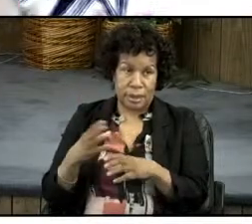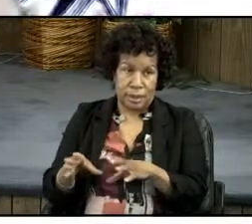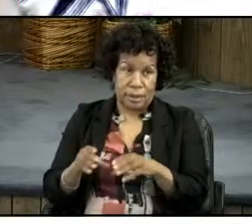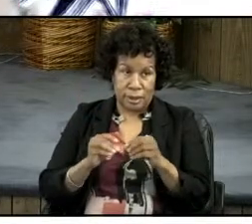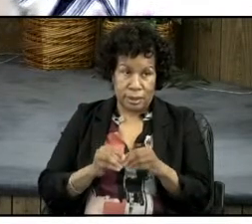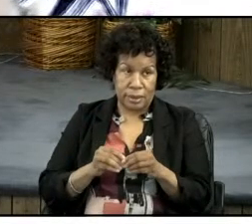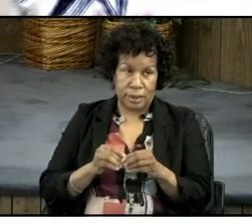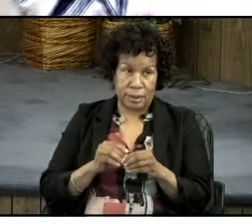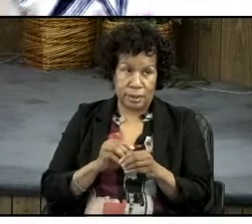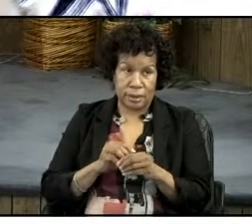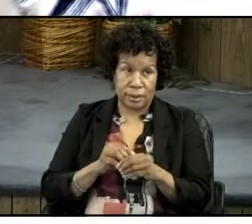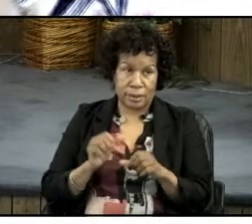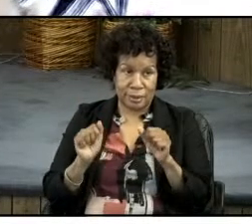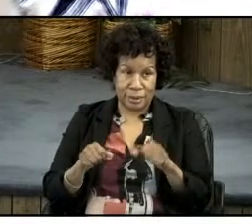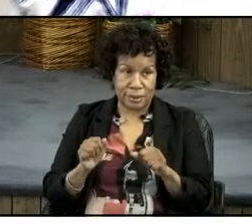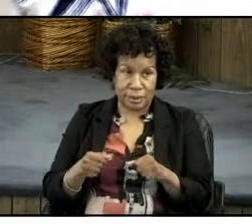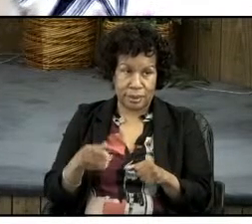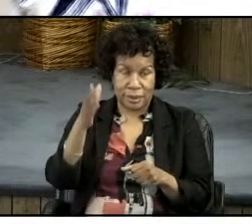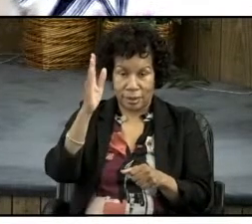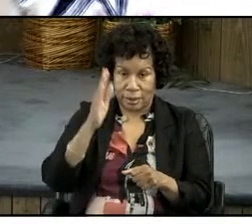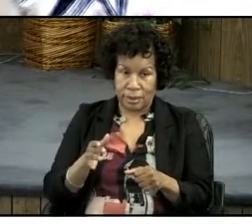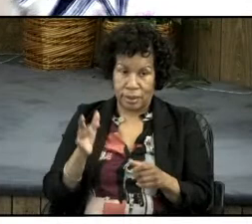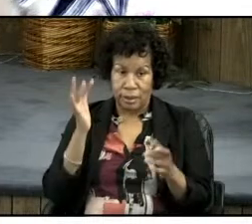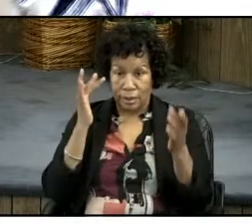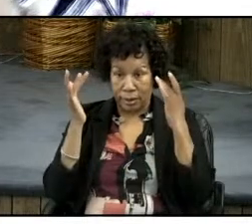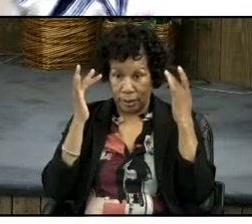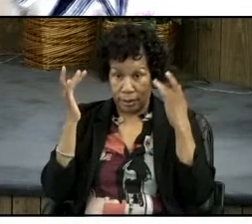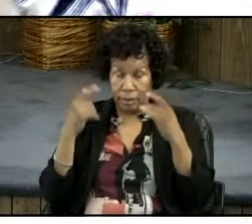Does God hear me?